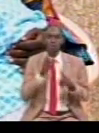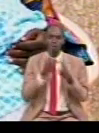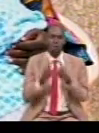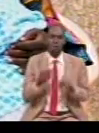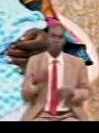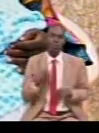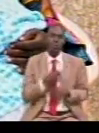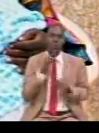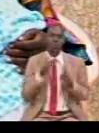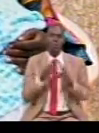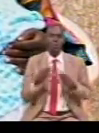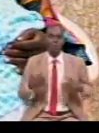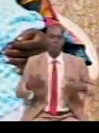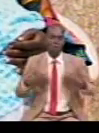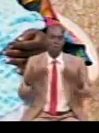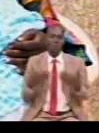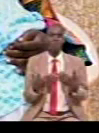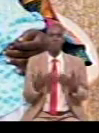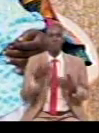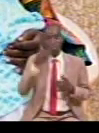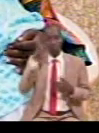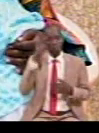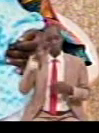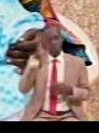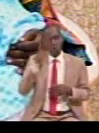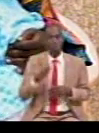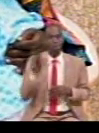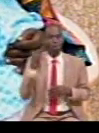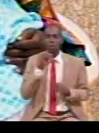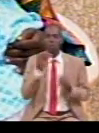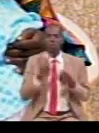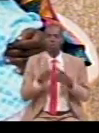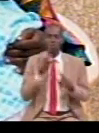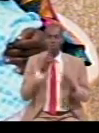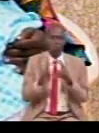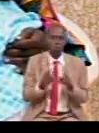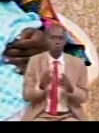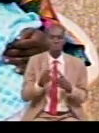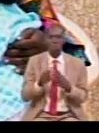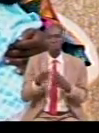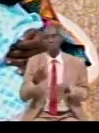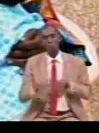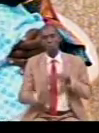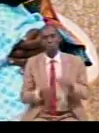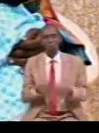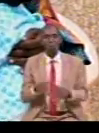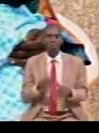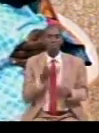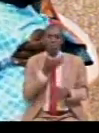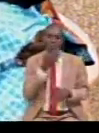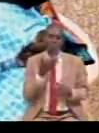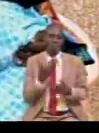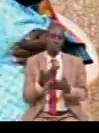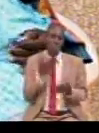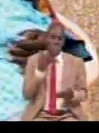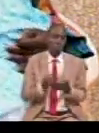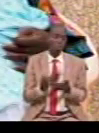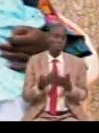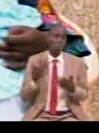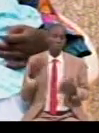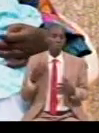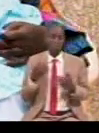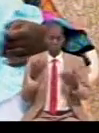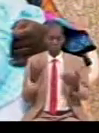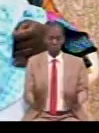are so excited, because he couldn't speak, he couldn't walk well, but by the grace of God, just this